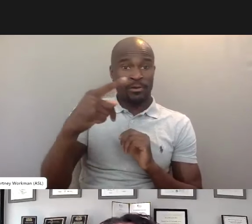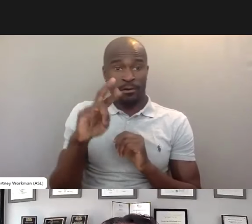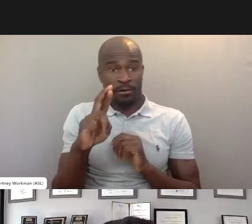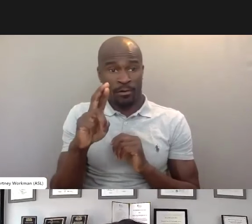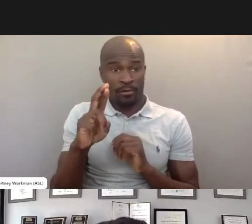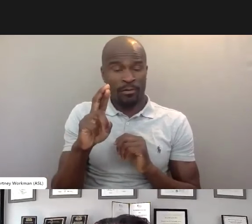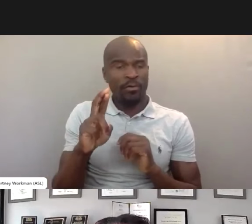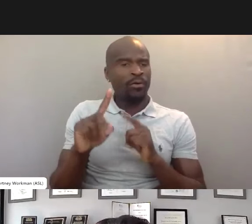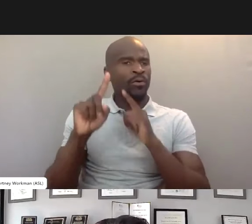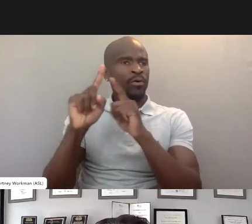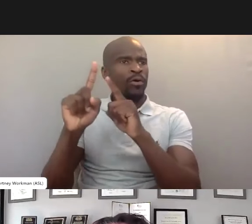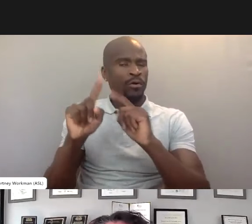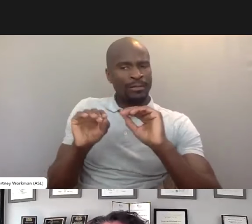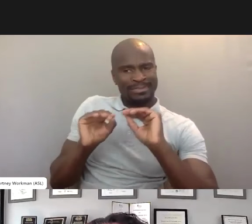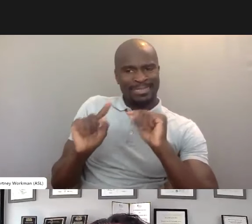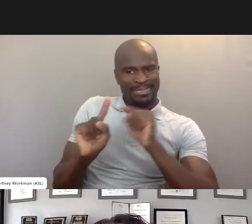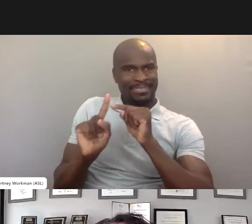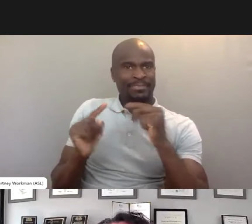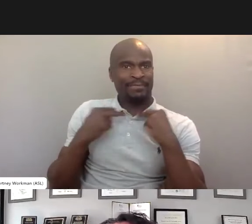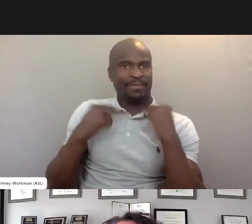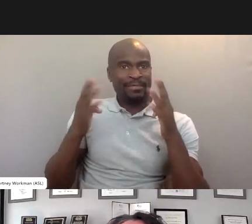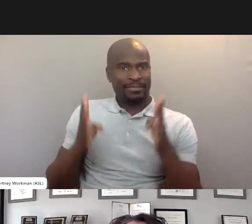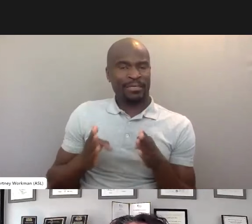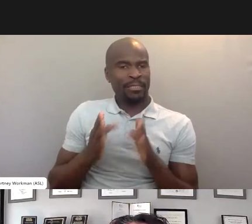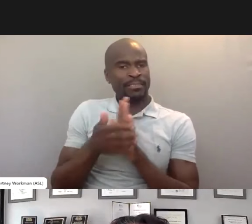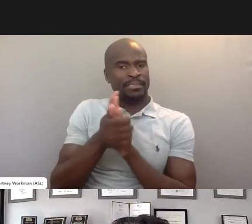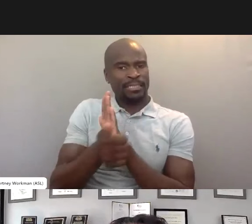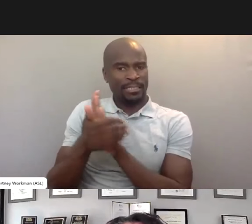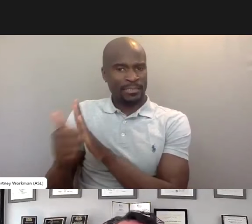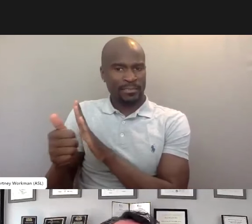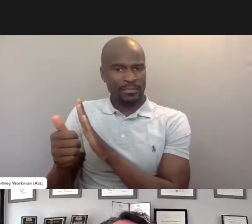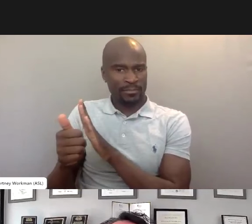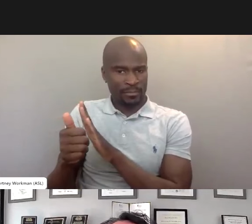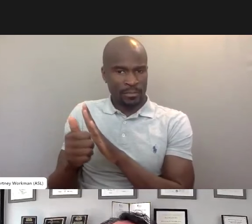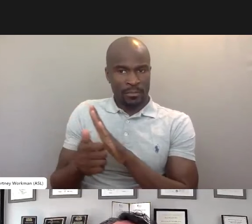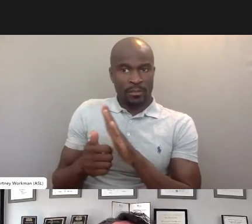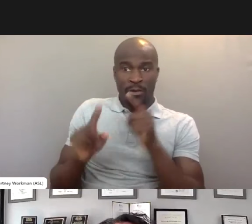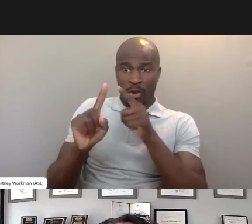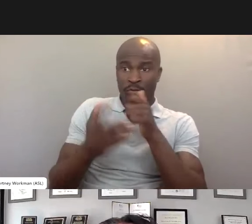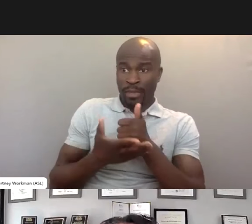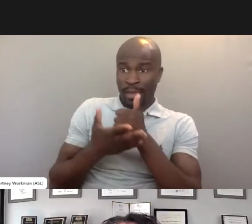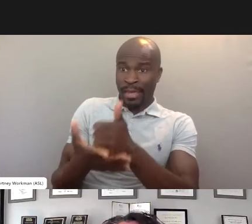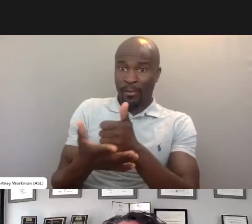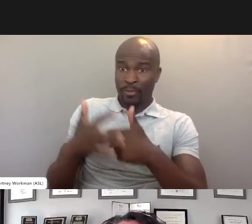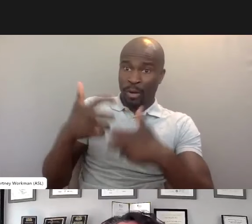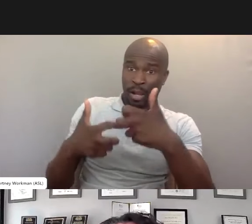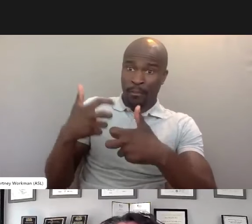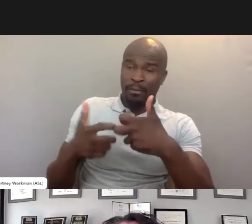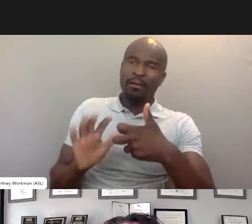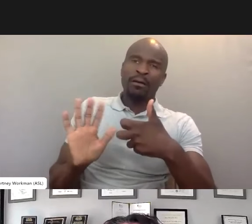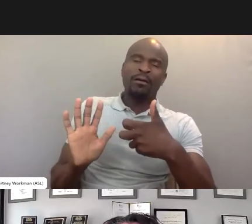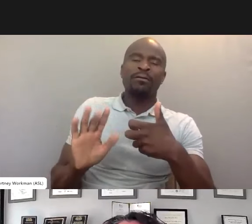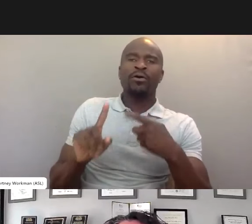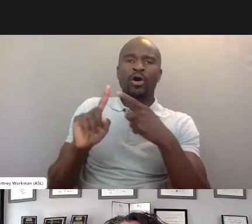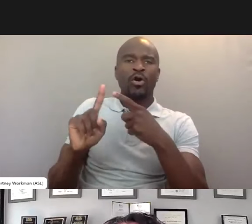could potentially foster recovery in the aftermath. It's not meant to treat a problem, but really recognize people have strengths and build on